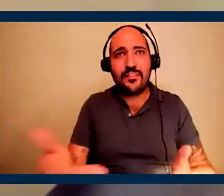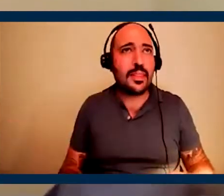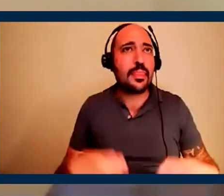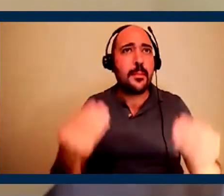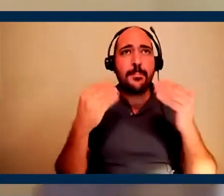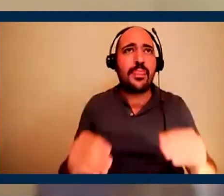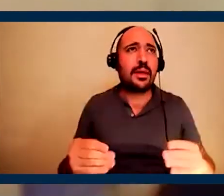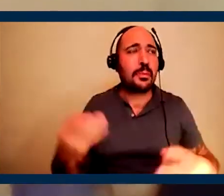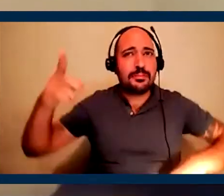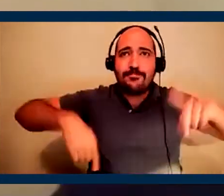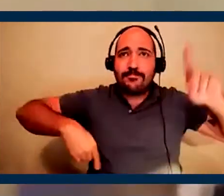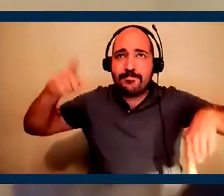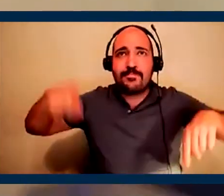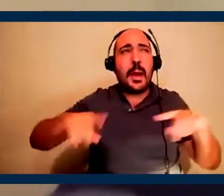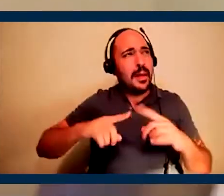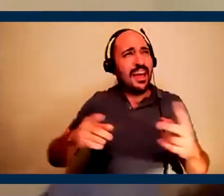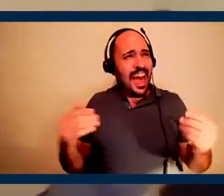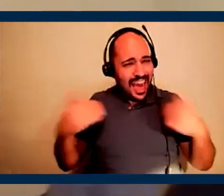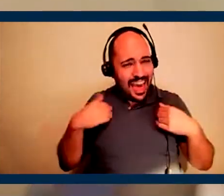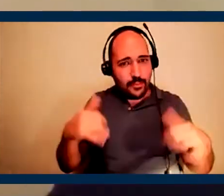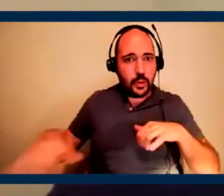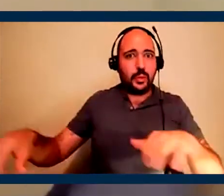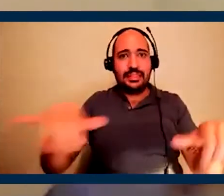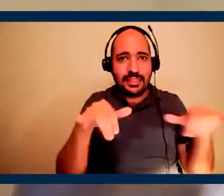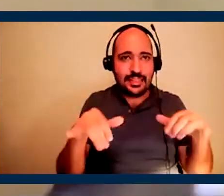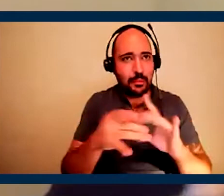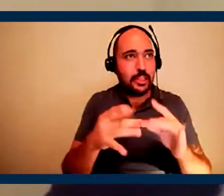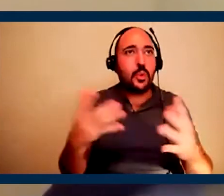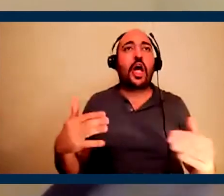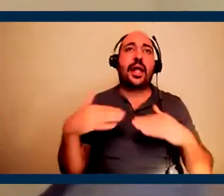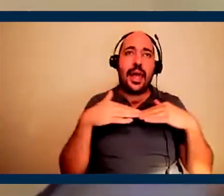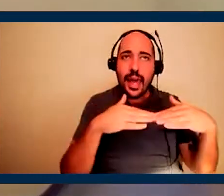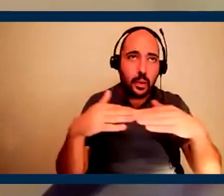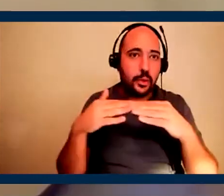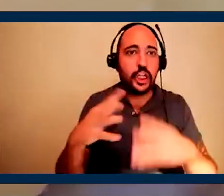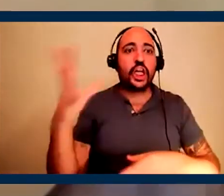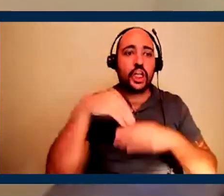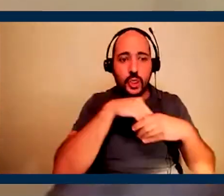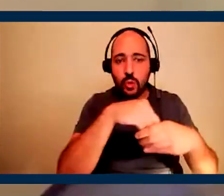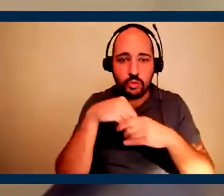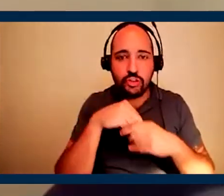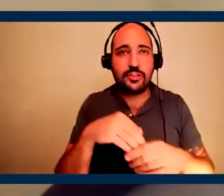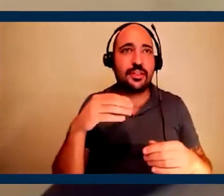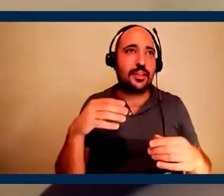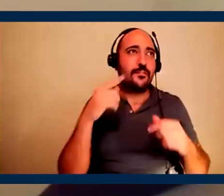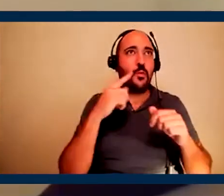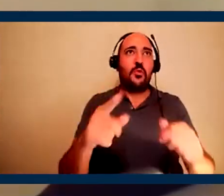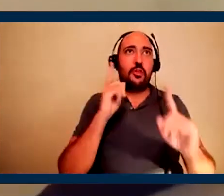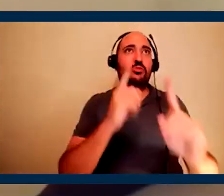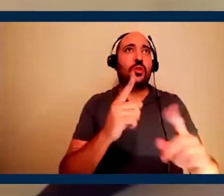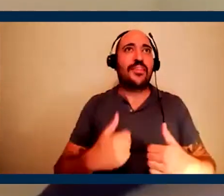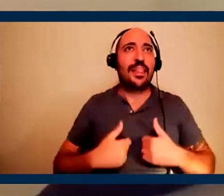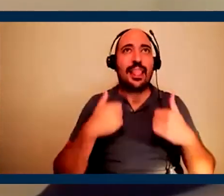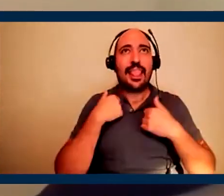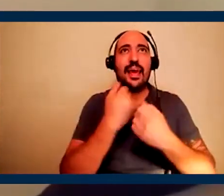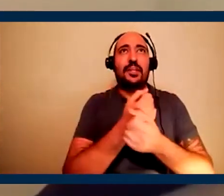different, but there is a cohesive message of equity, inclusion in the pursuit of life, liberty, and happiness in this country